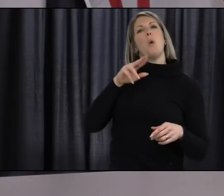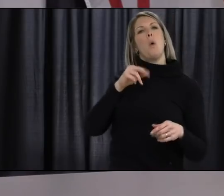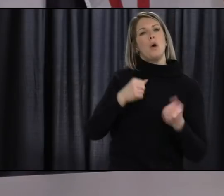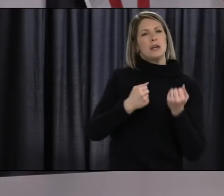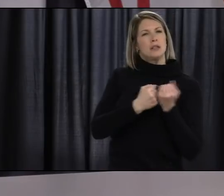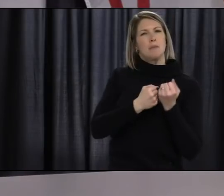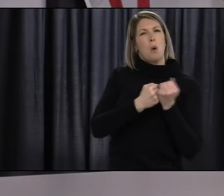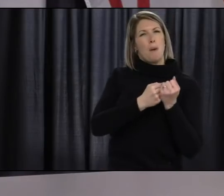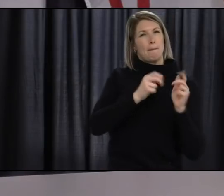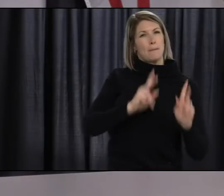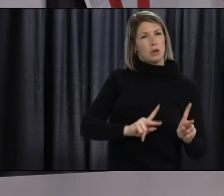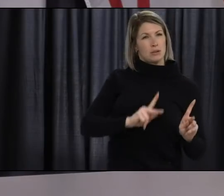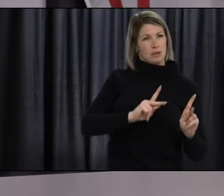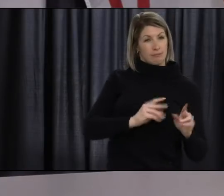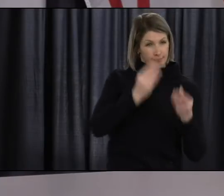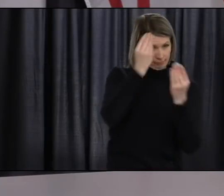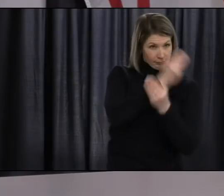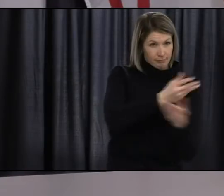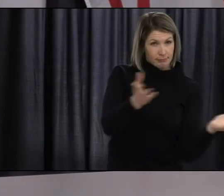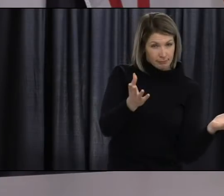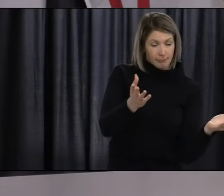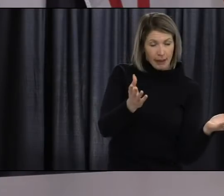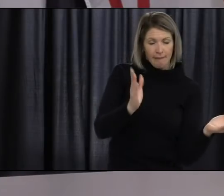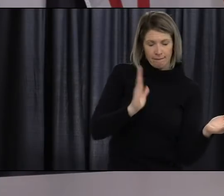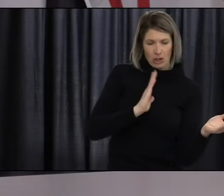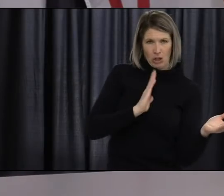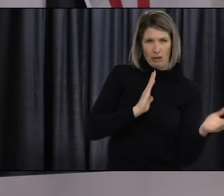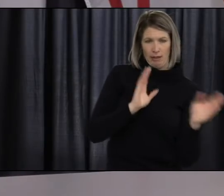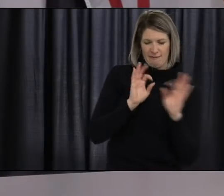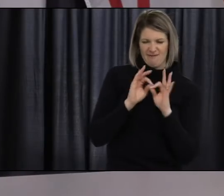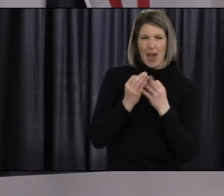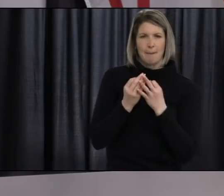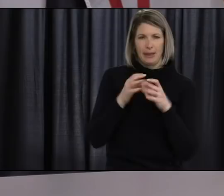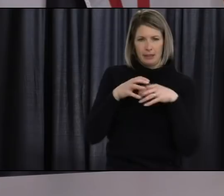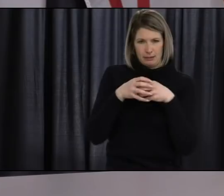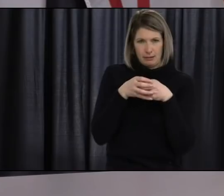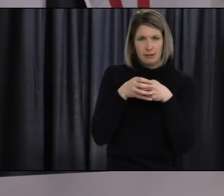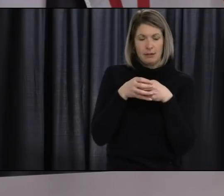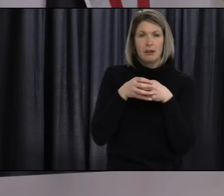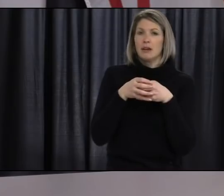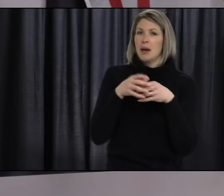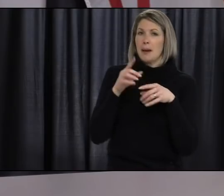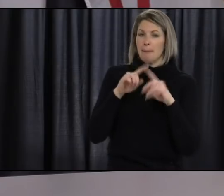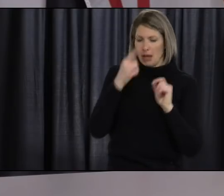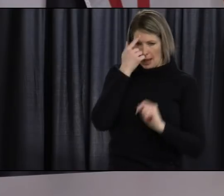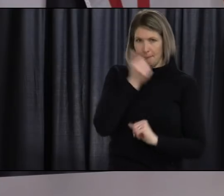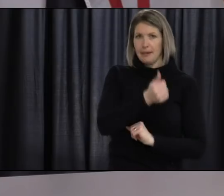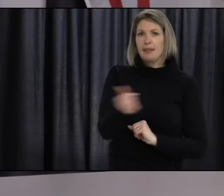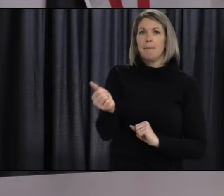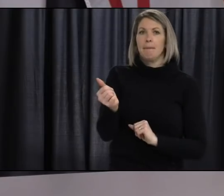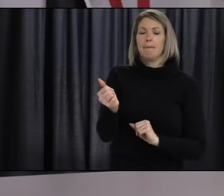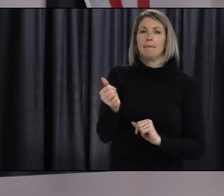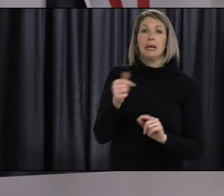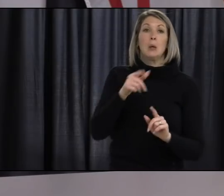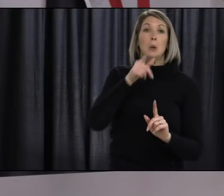of thing, then those privacy bounds are still in place when it comes to contact tracing.